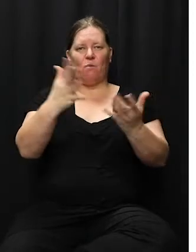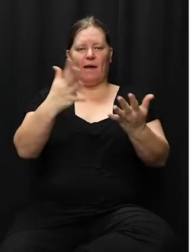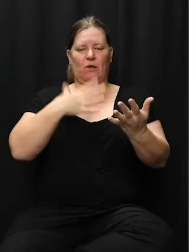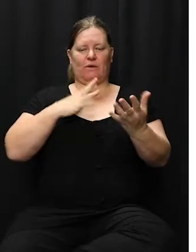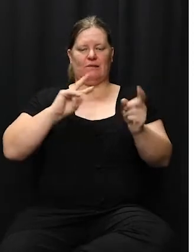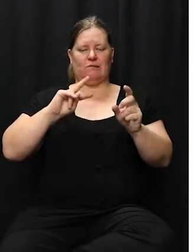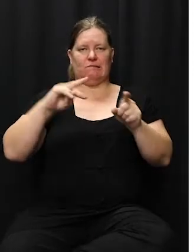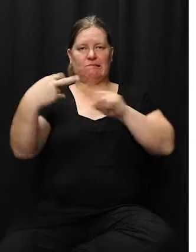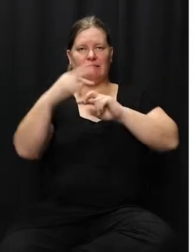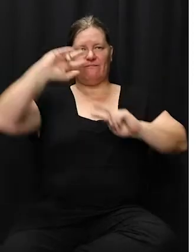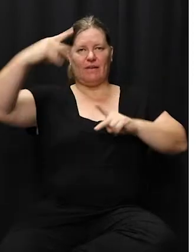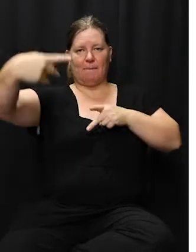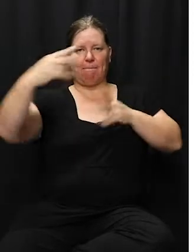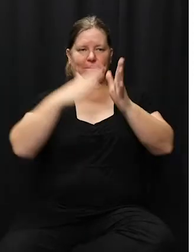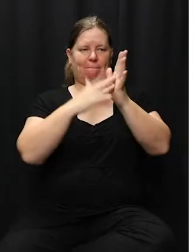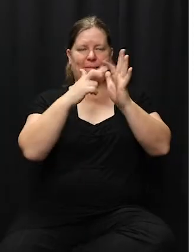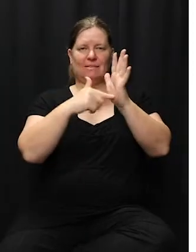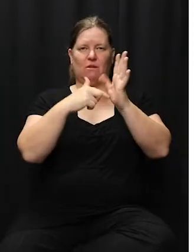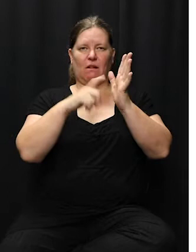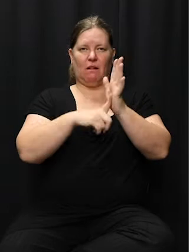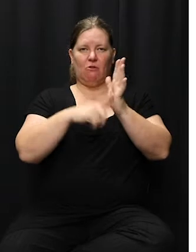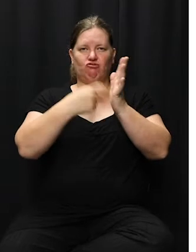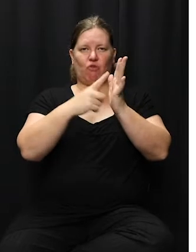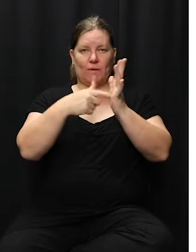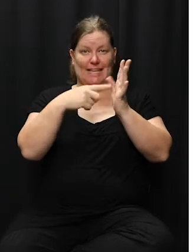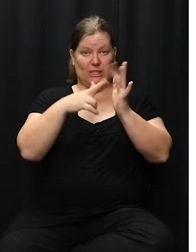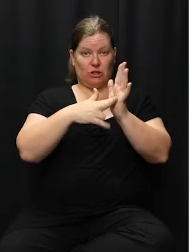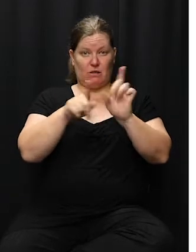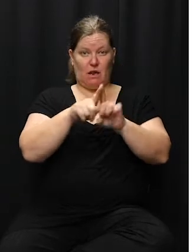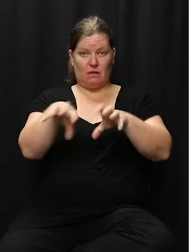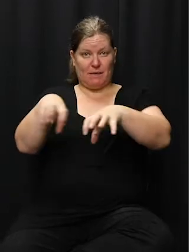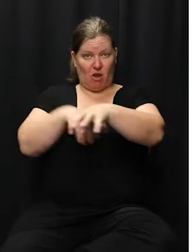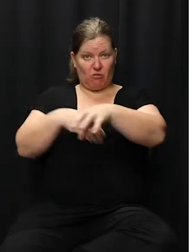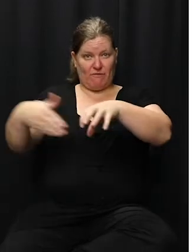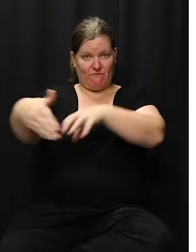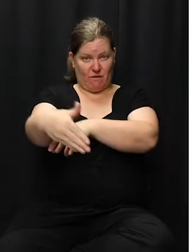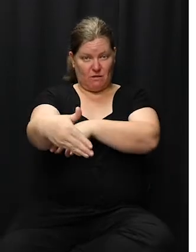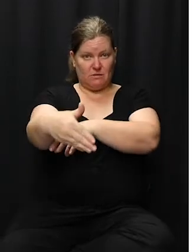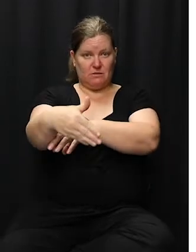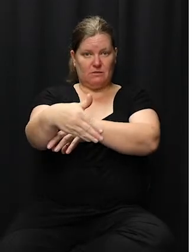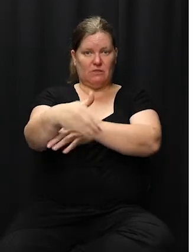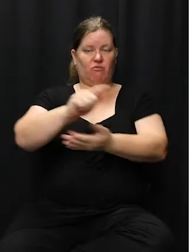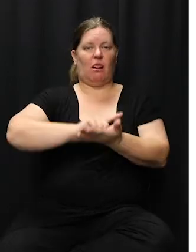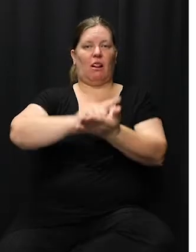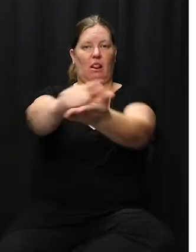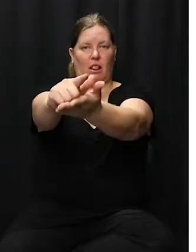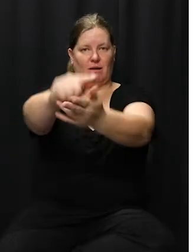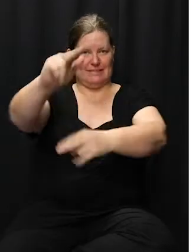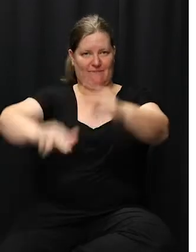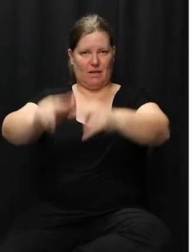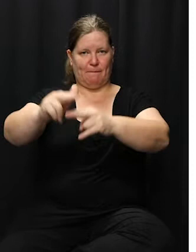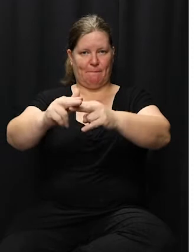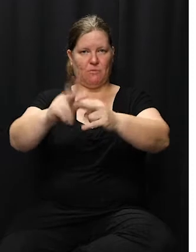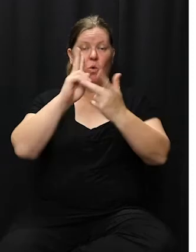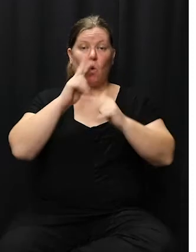that require a change in perspective, mental rotation, are a lot harder and develop a lot later. So